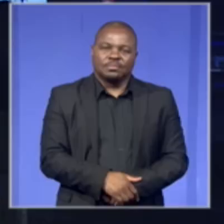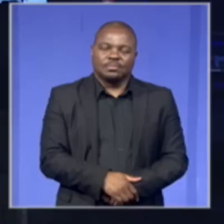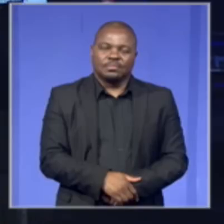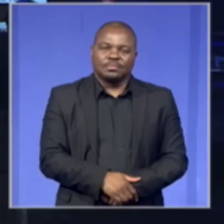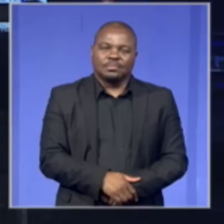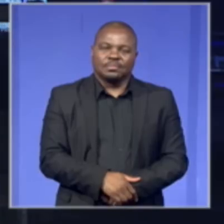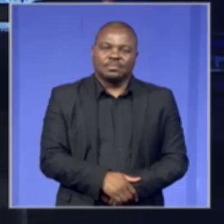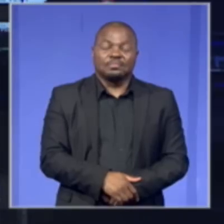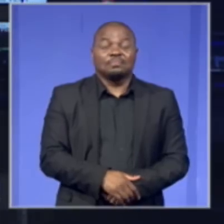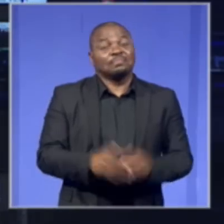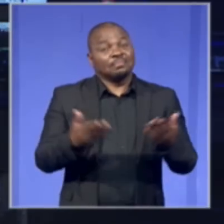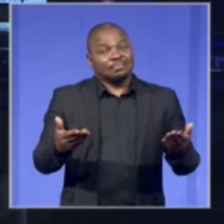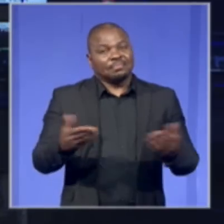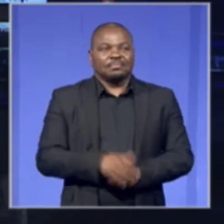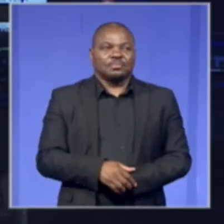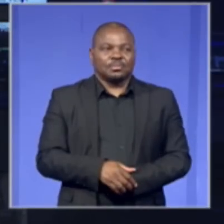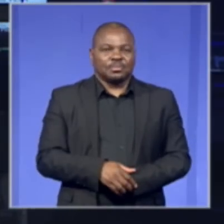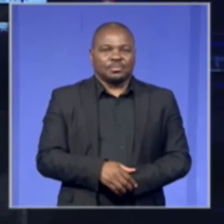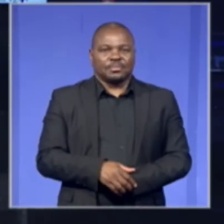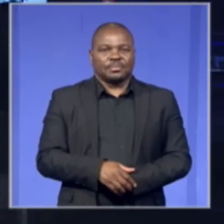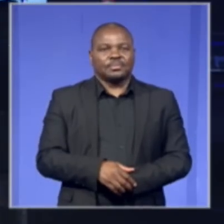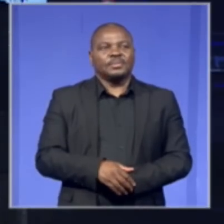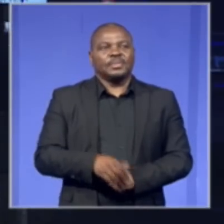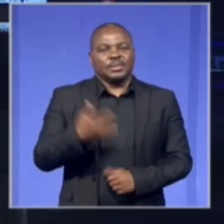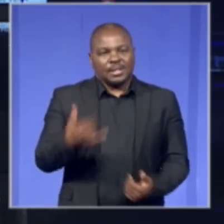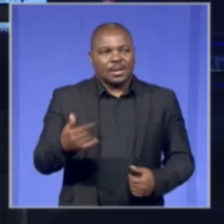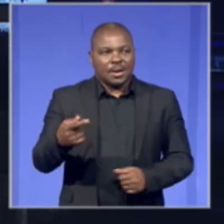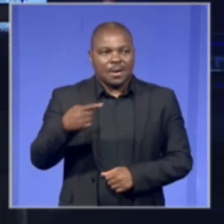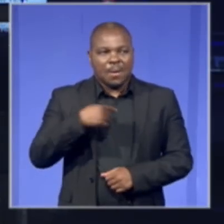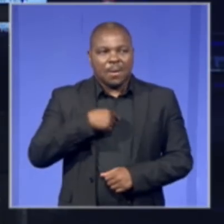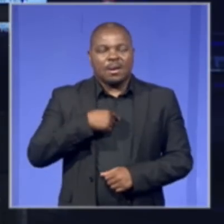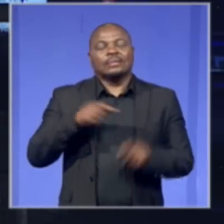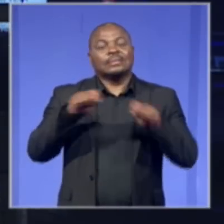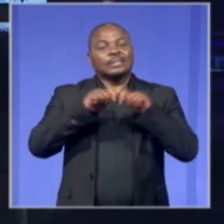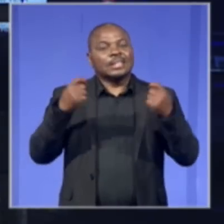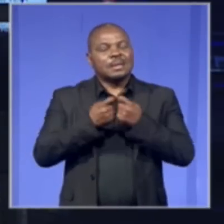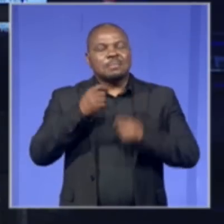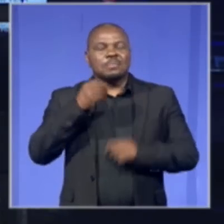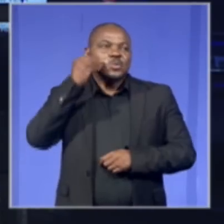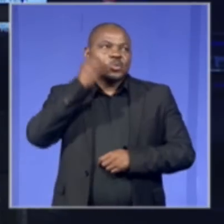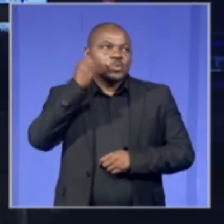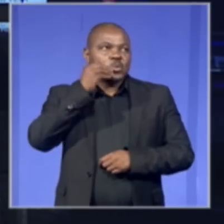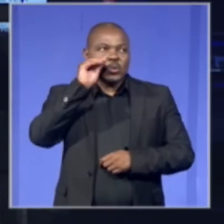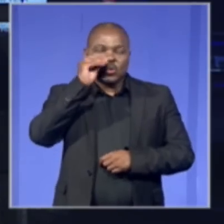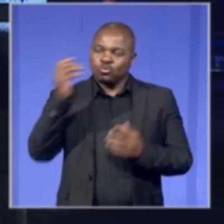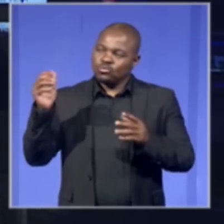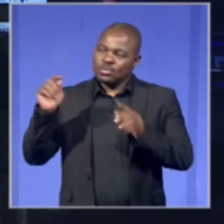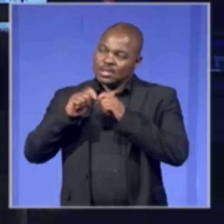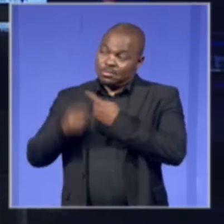Ke tsona tseno mme re amohela molaetsa ho tswa ho moifo wa ditaba tsa Sesotho.